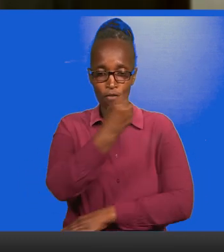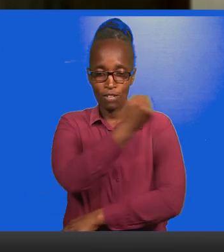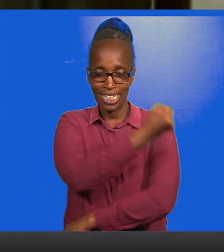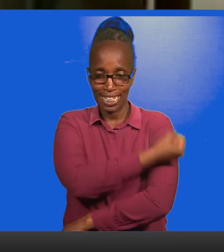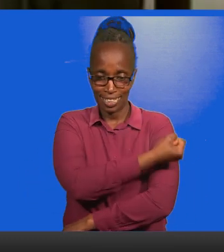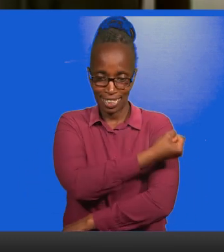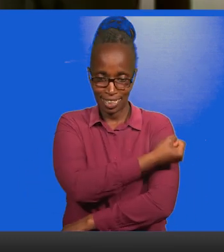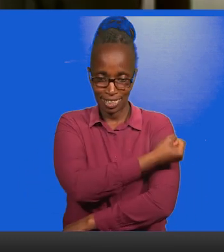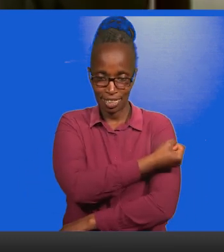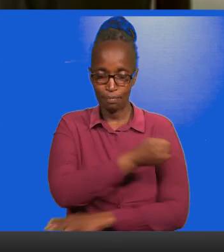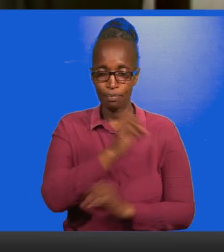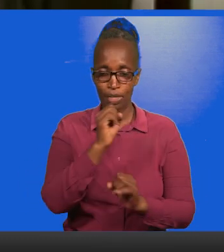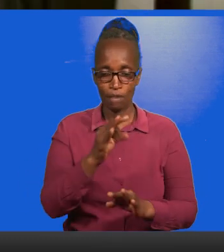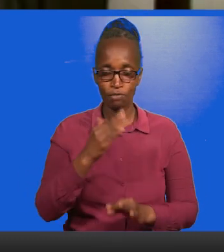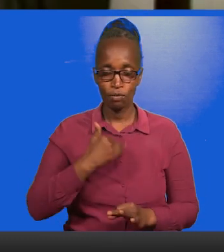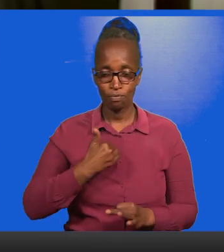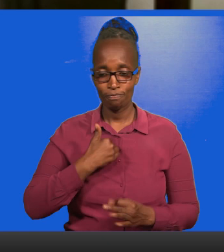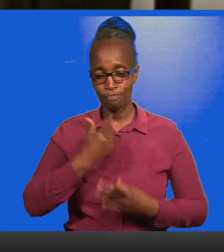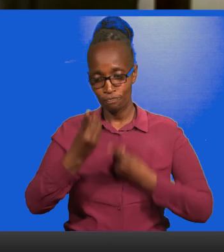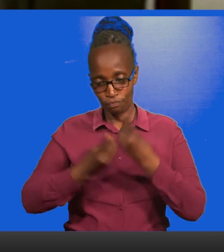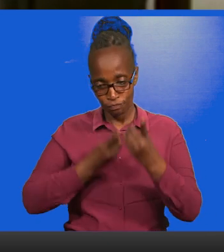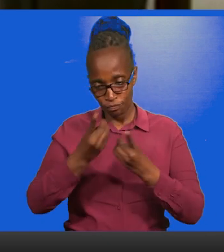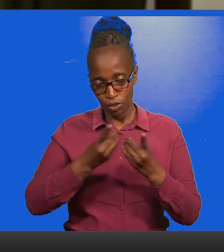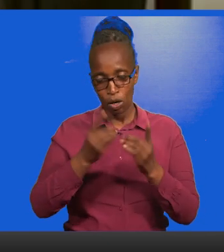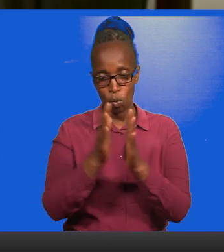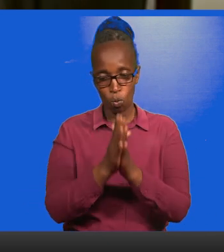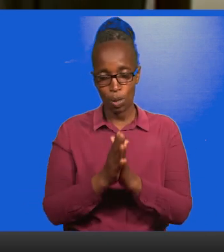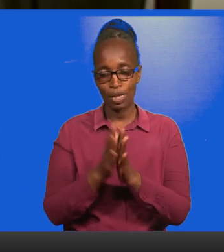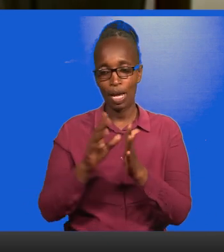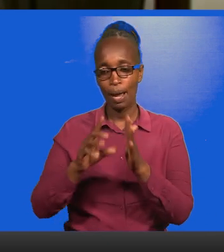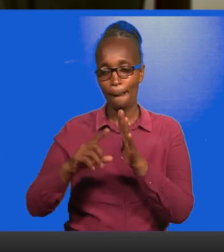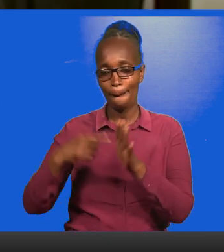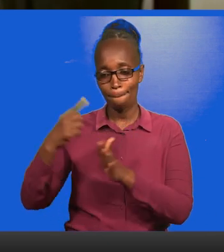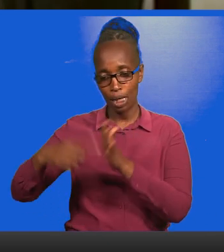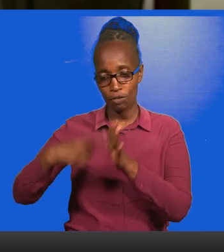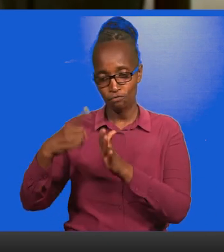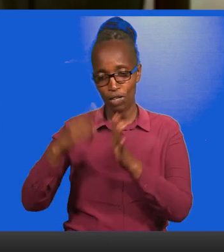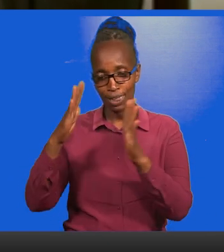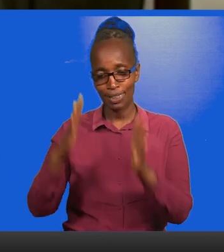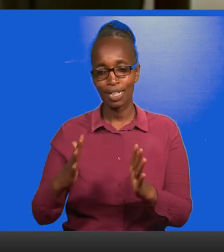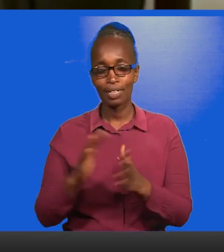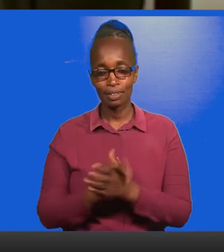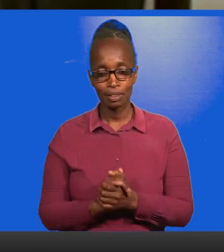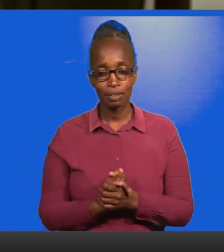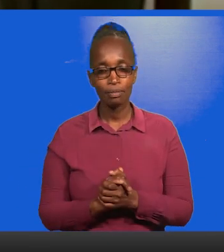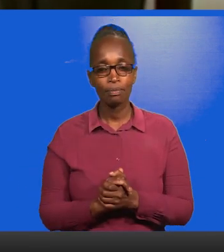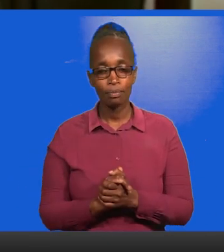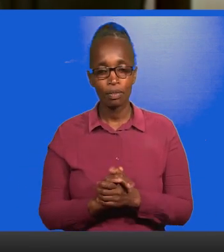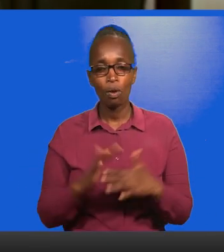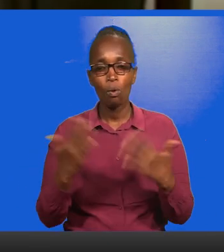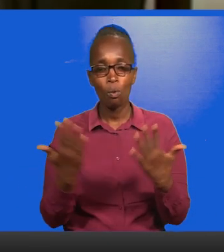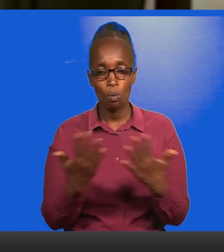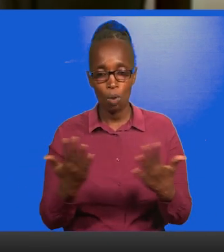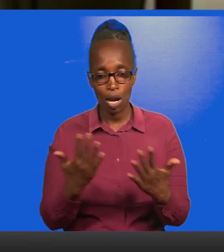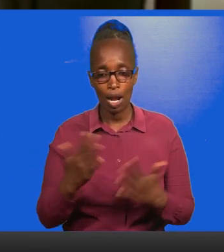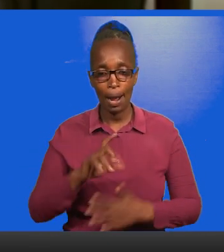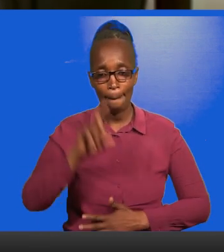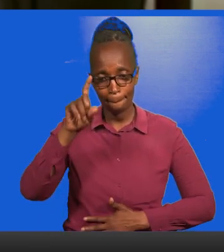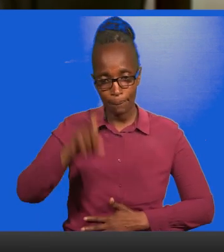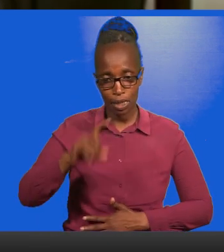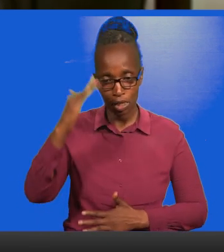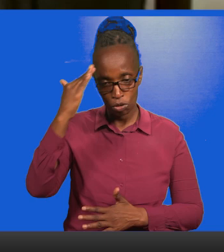vaccine by the end of the year if you have discussions with the manufacturer that is Bavaria Nordic in